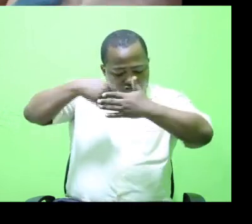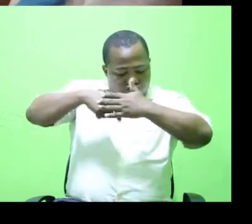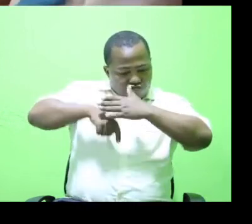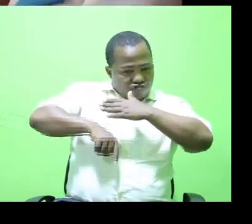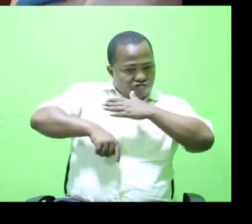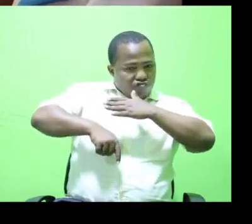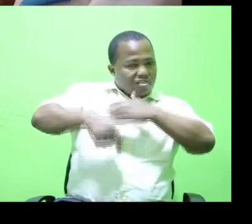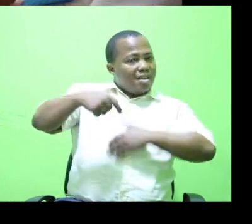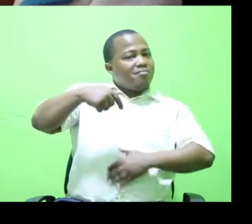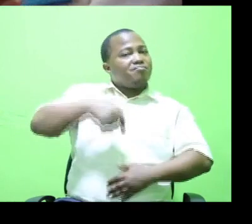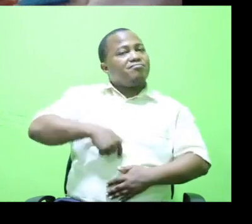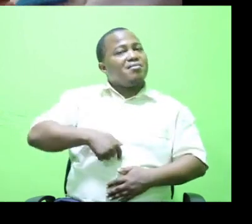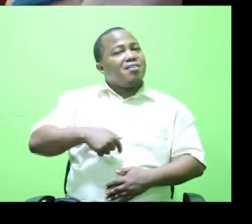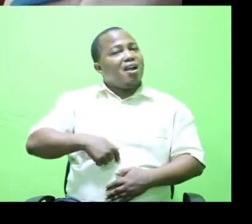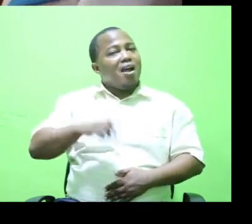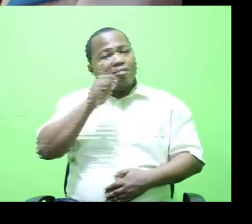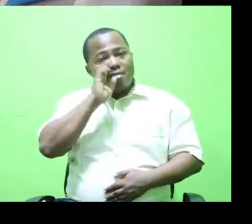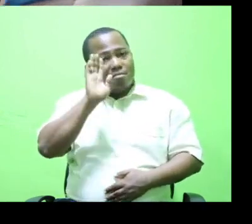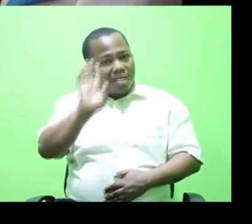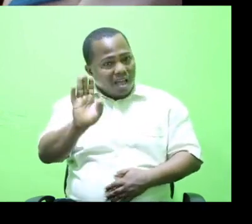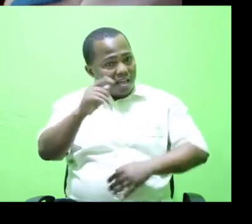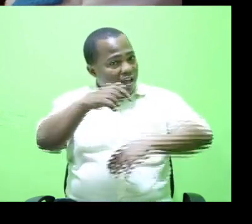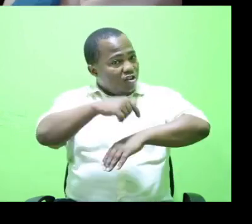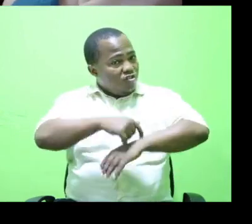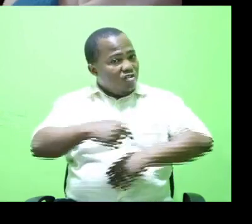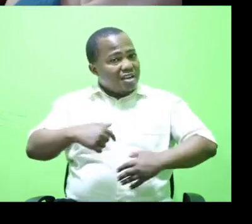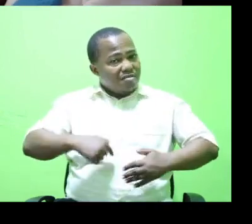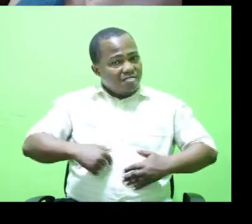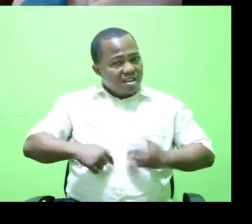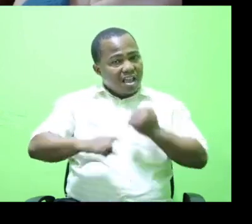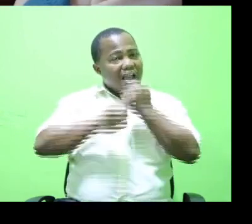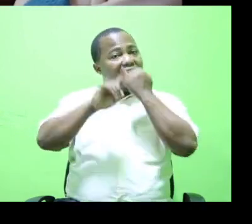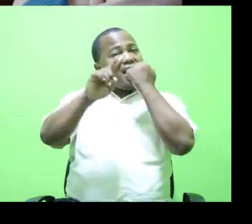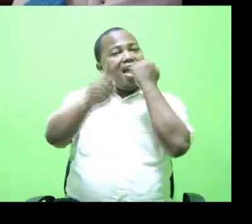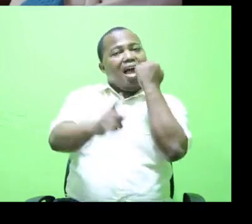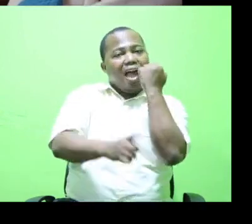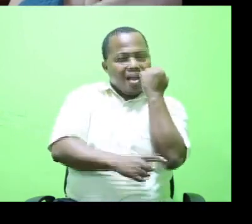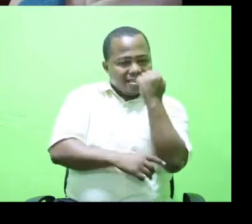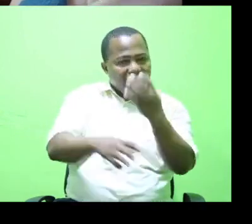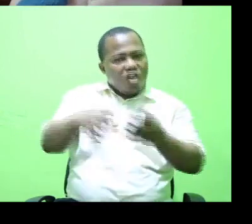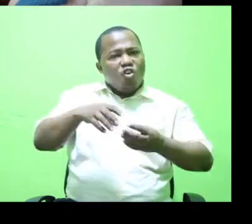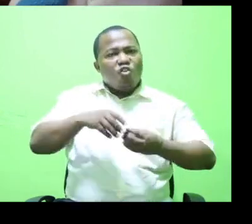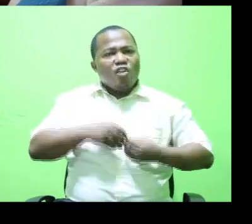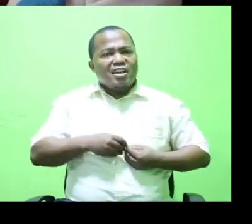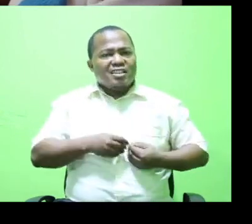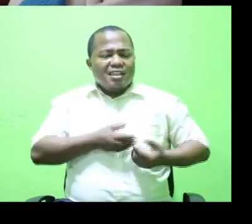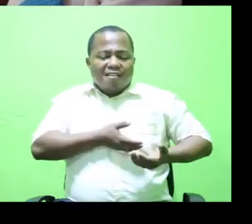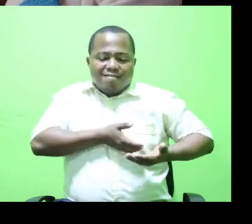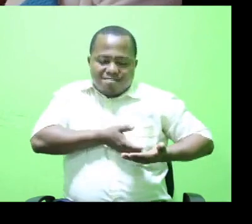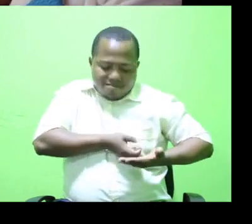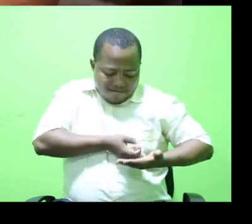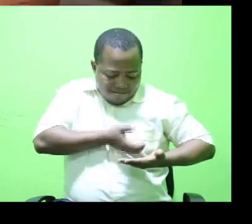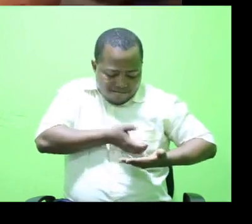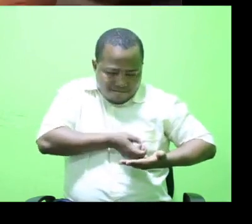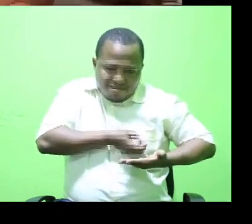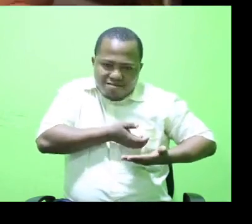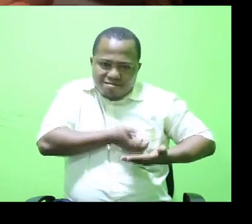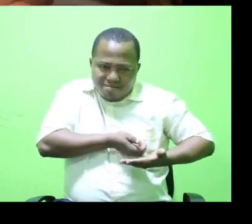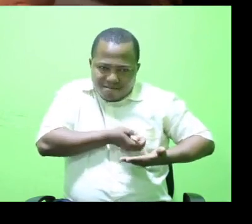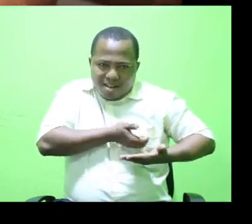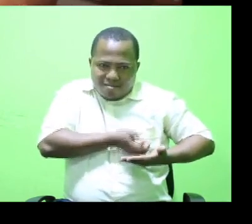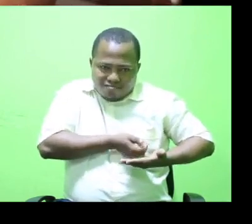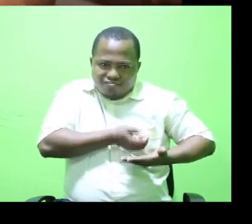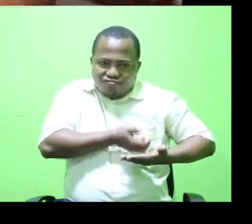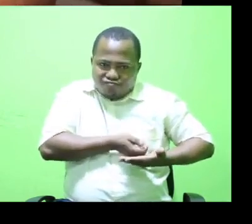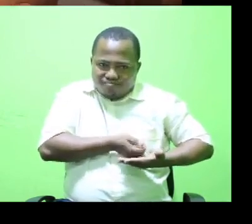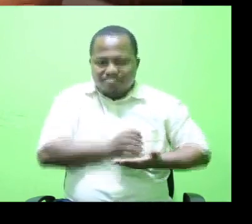her or his mother during pregnancy and breastfeeding. My